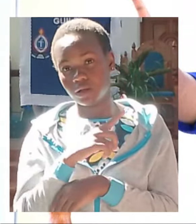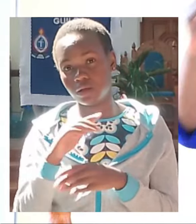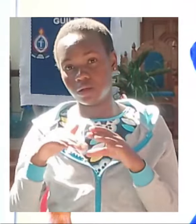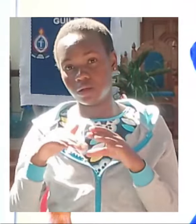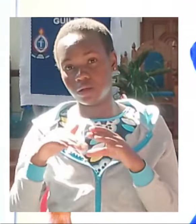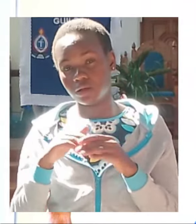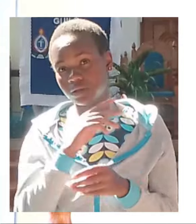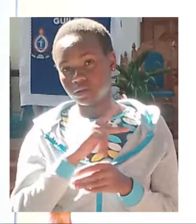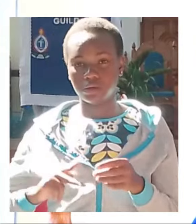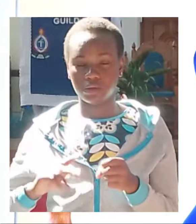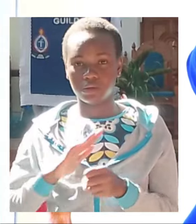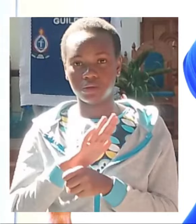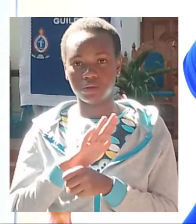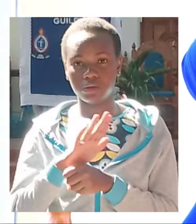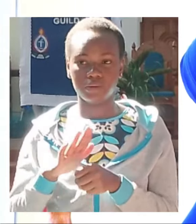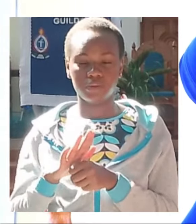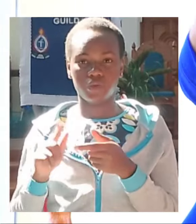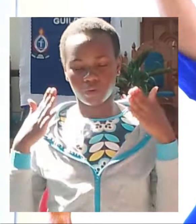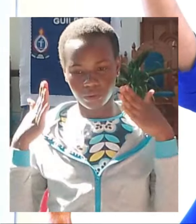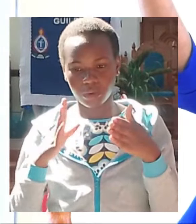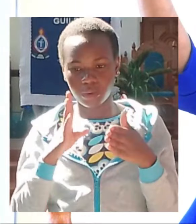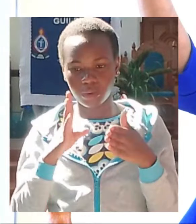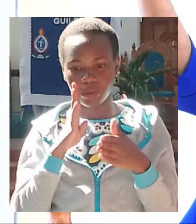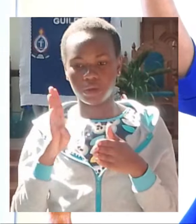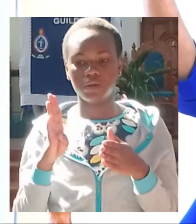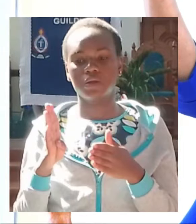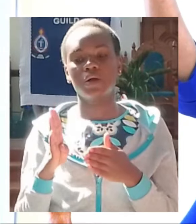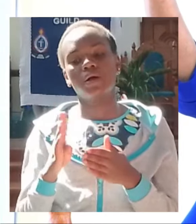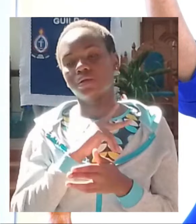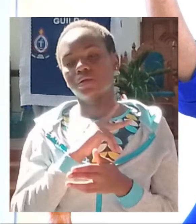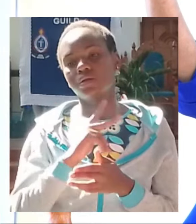kingdom, then you're not fit to be in the kingdom.